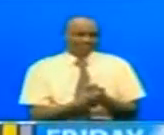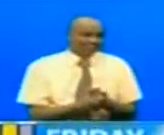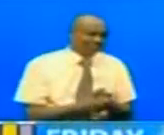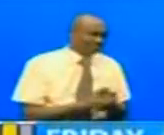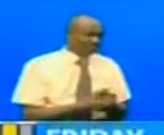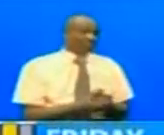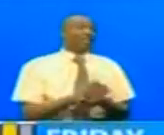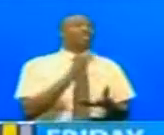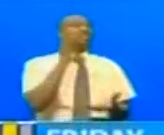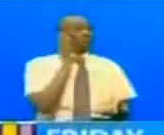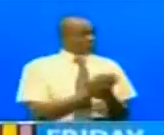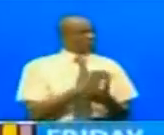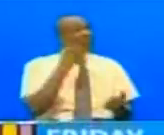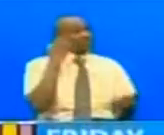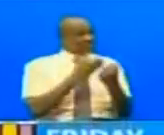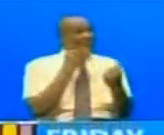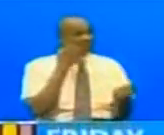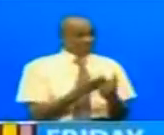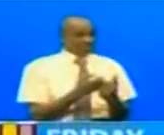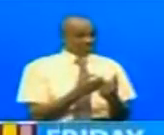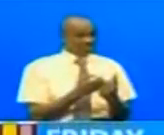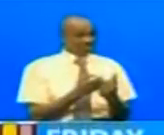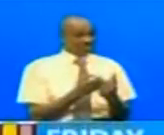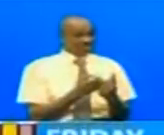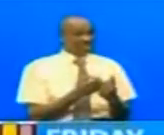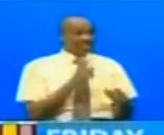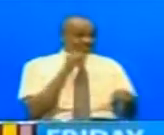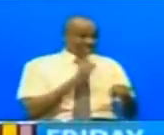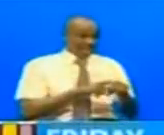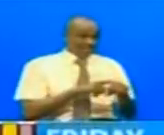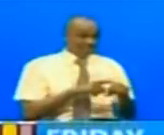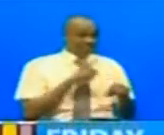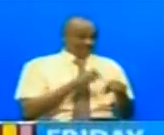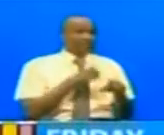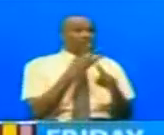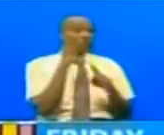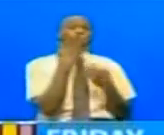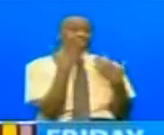Yeah, it was difficult mm-hmm. because even when I did my Form 4,